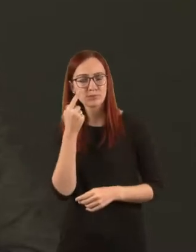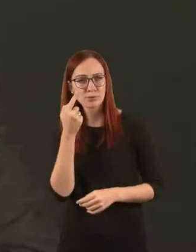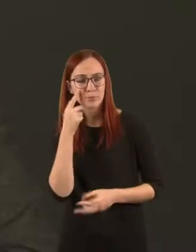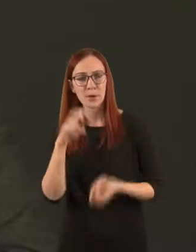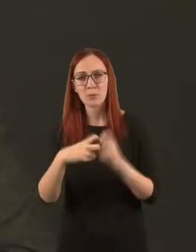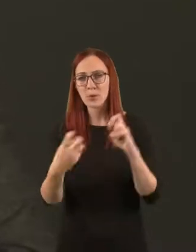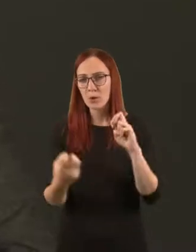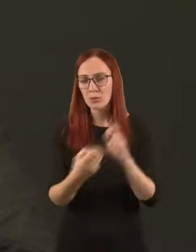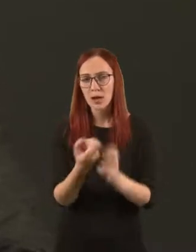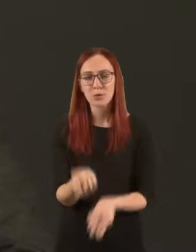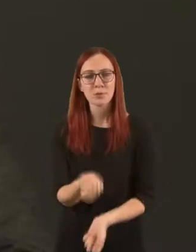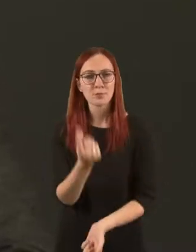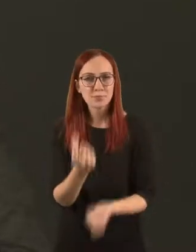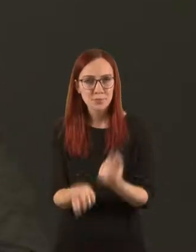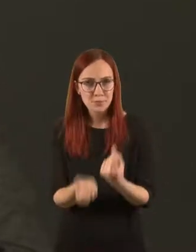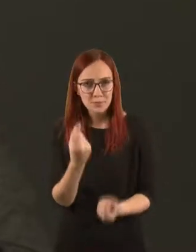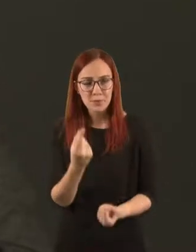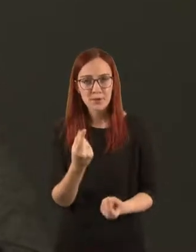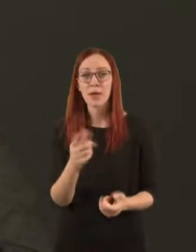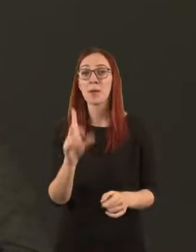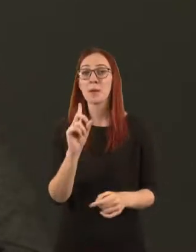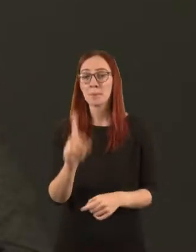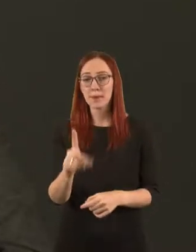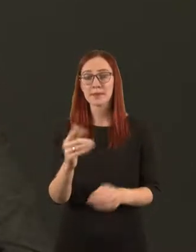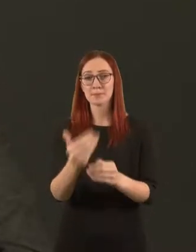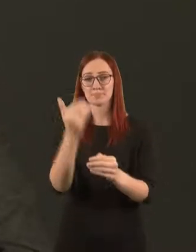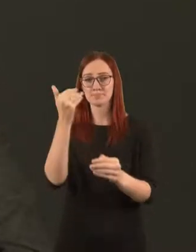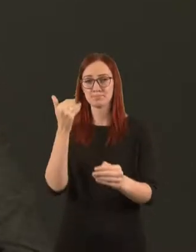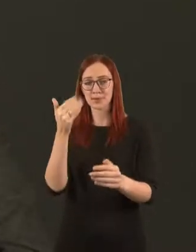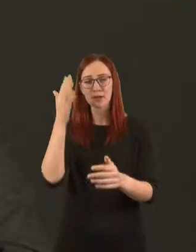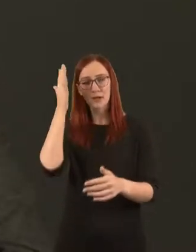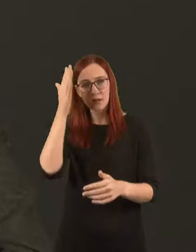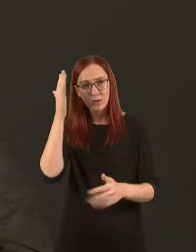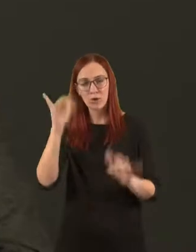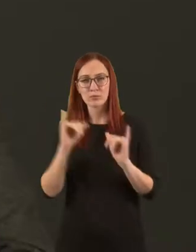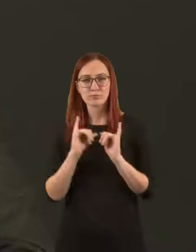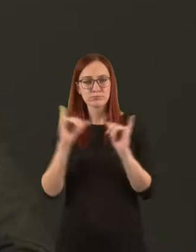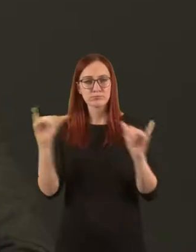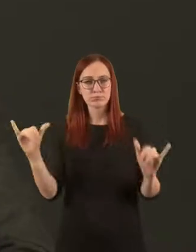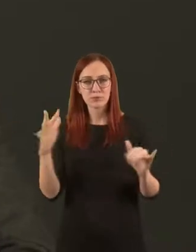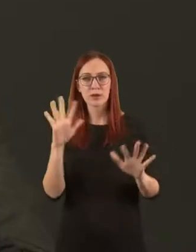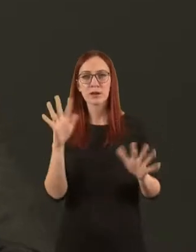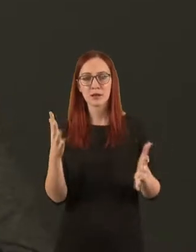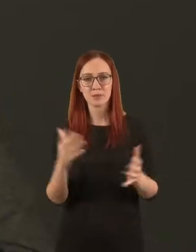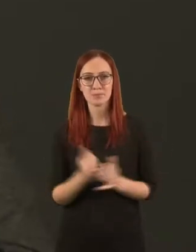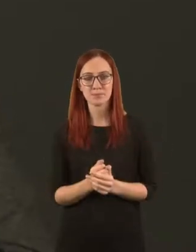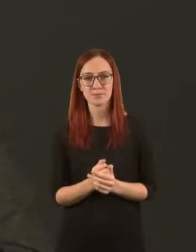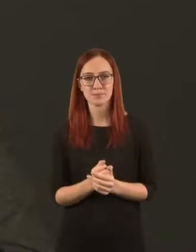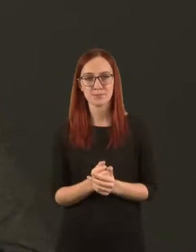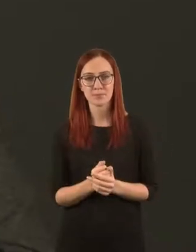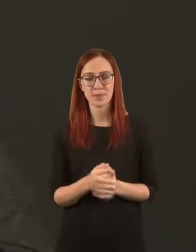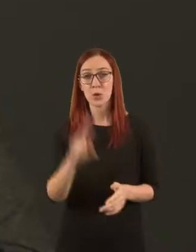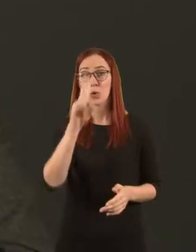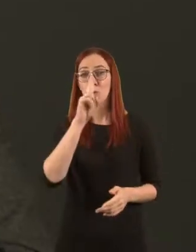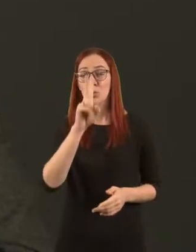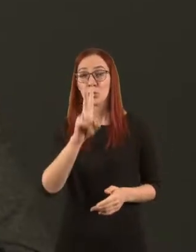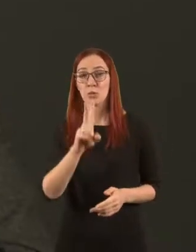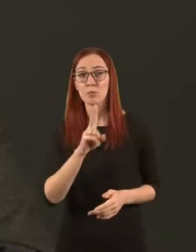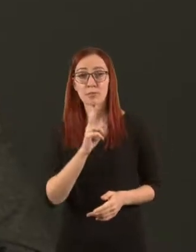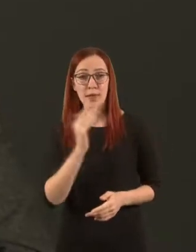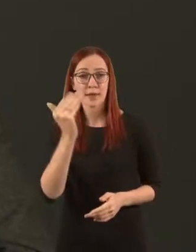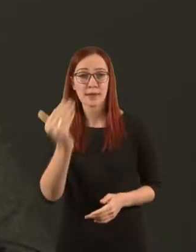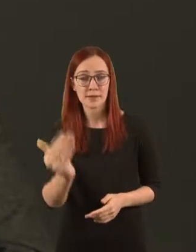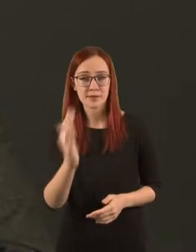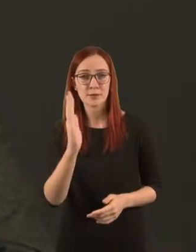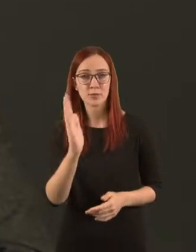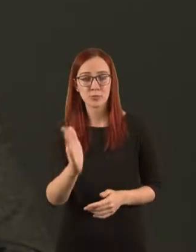I read the review, and I admit that a lot of issues have been touched upon. But looking